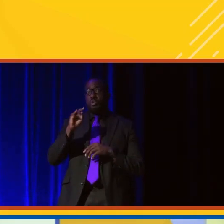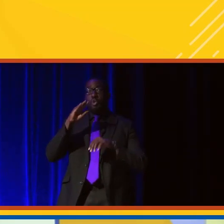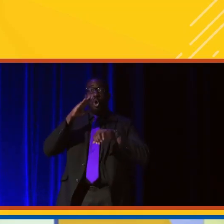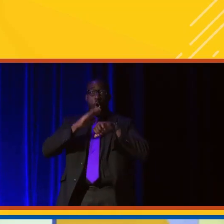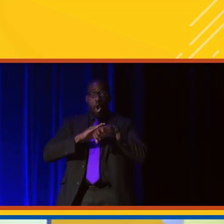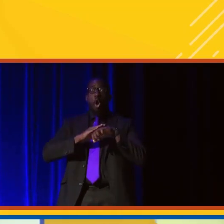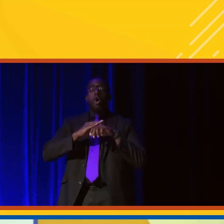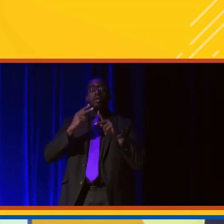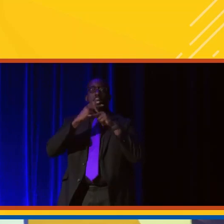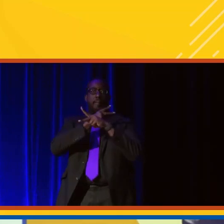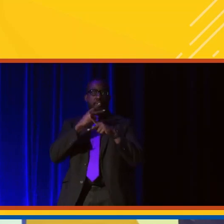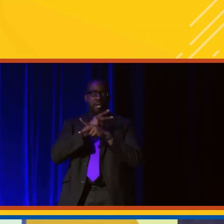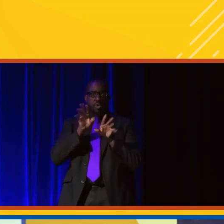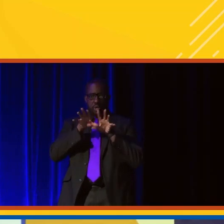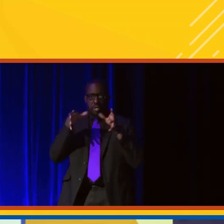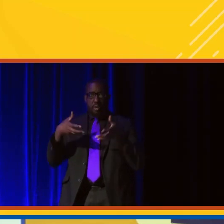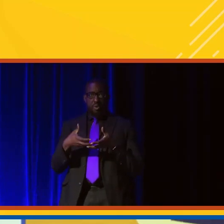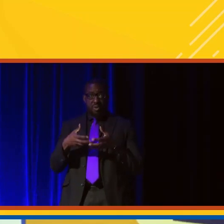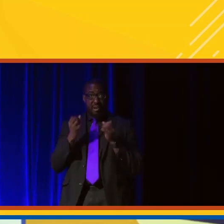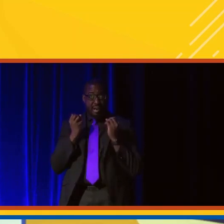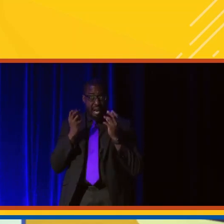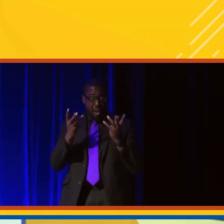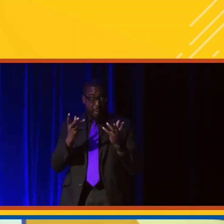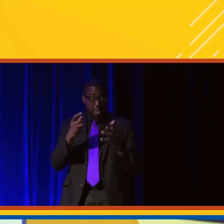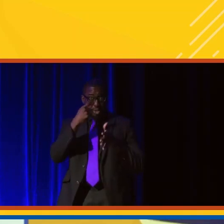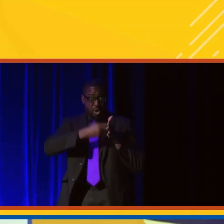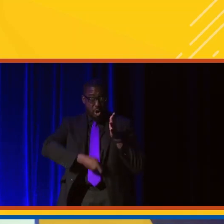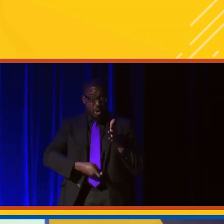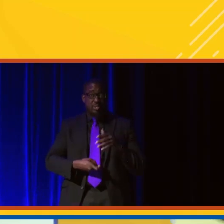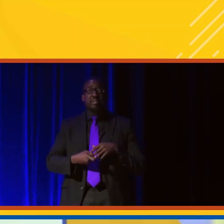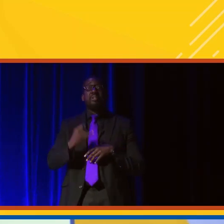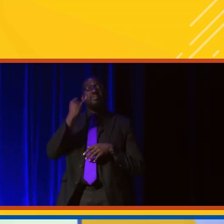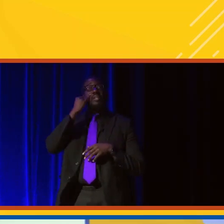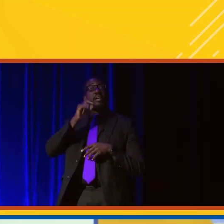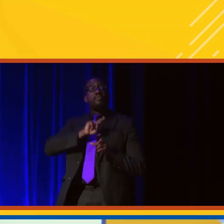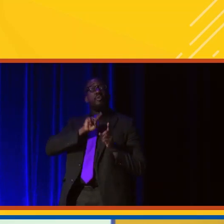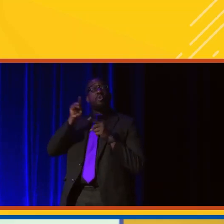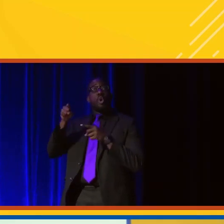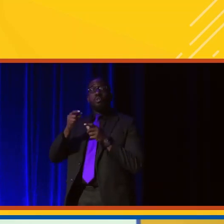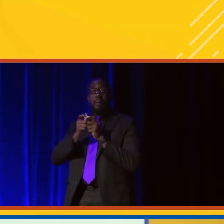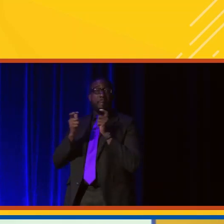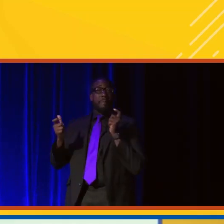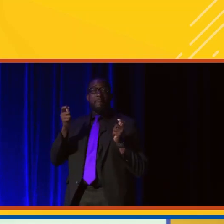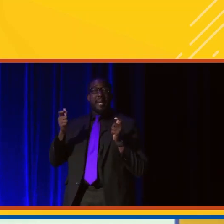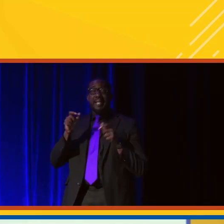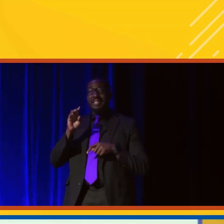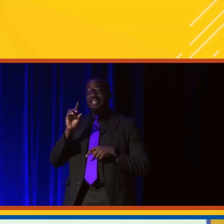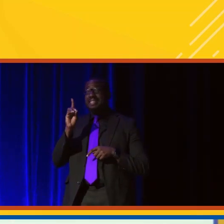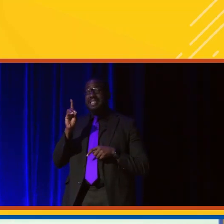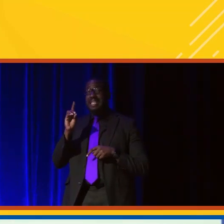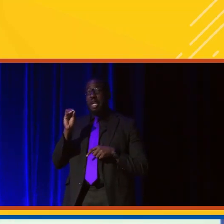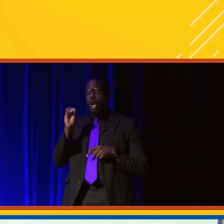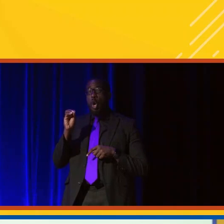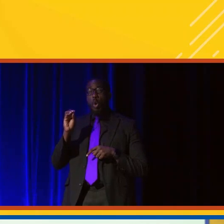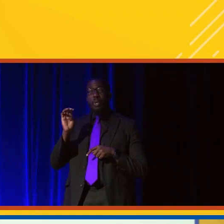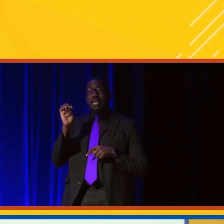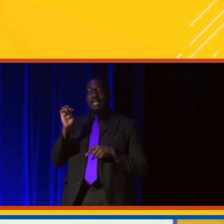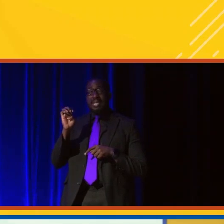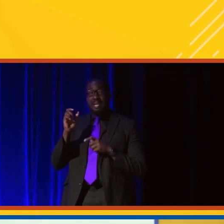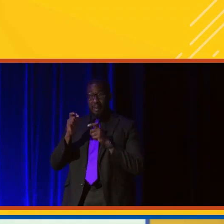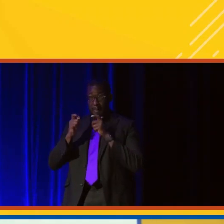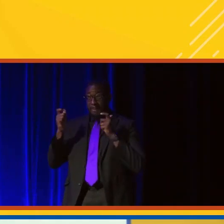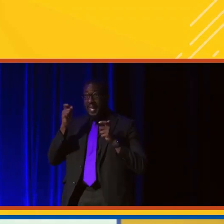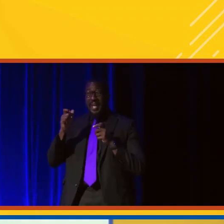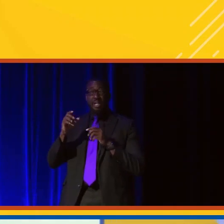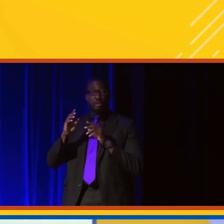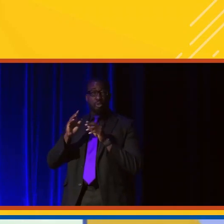cluster. To give you a sense of how much computational cost that is, if you go to the biggest DOE supercomputers in the country and you request a